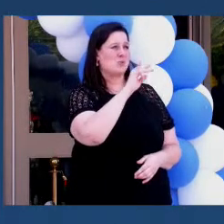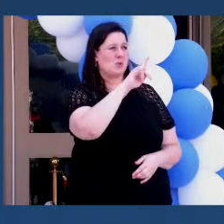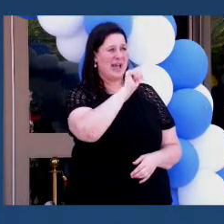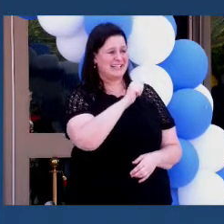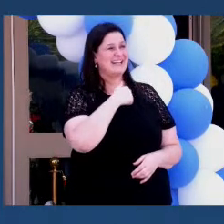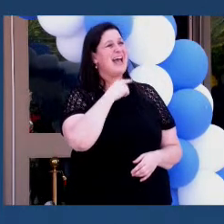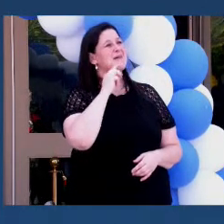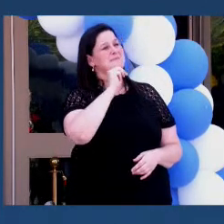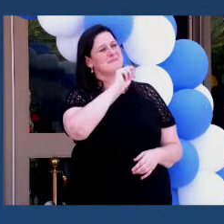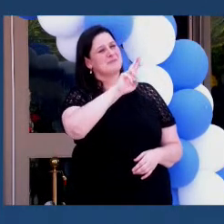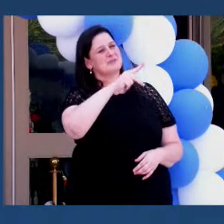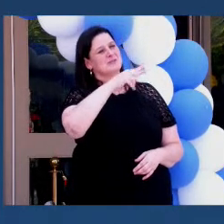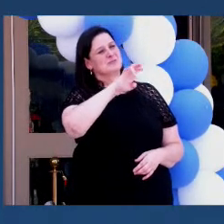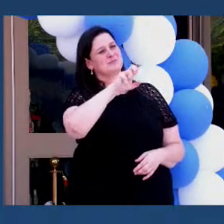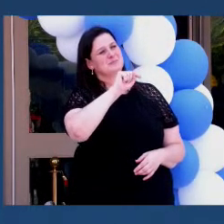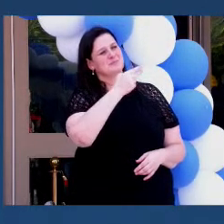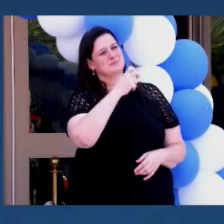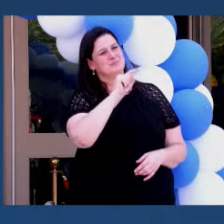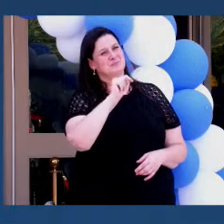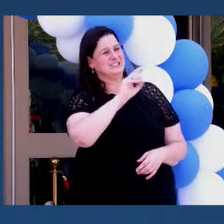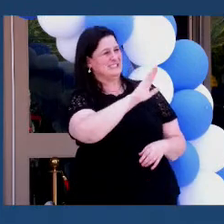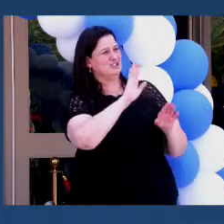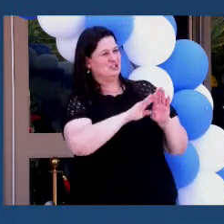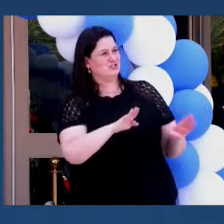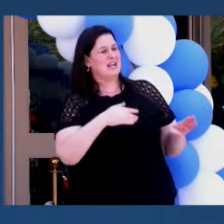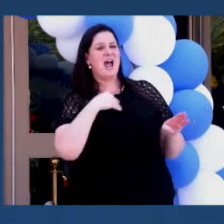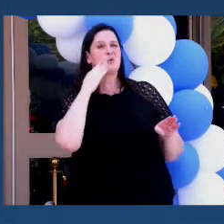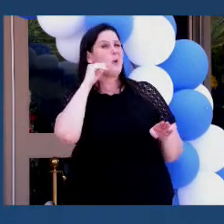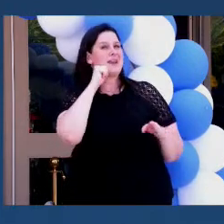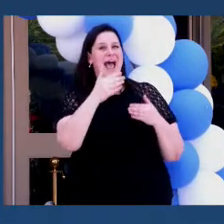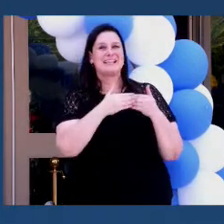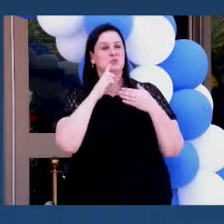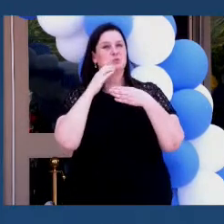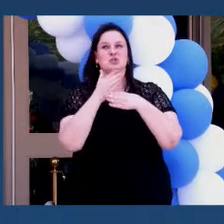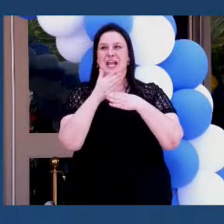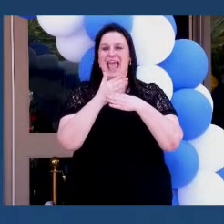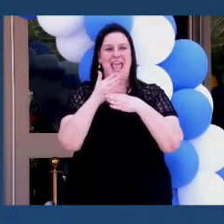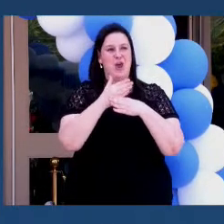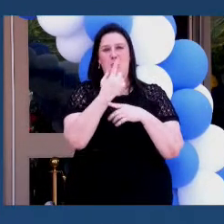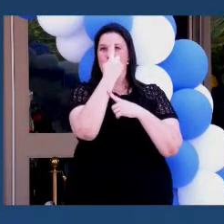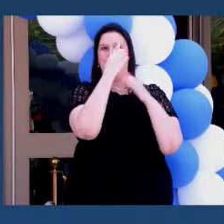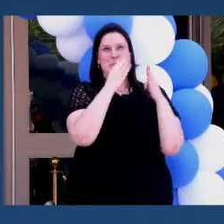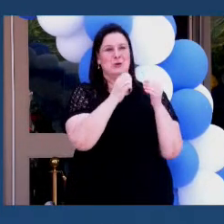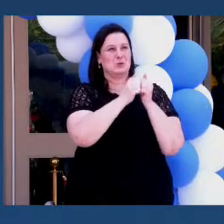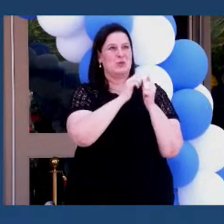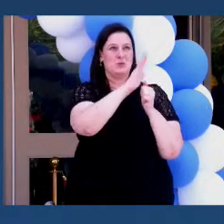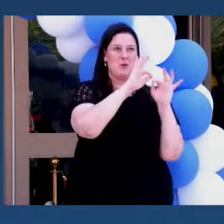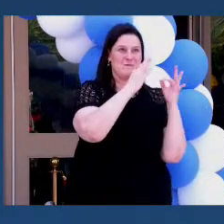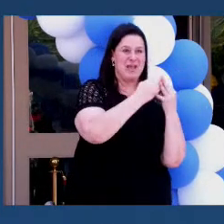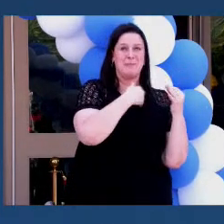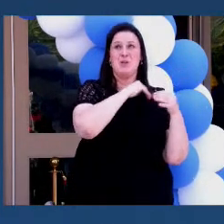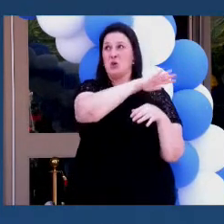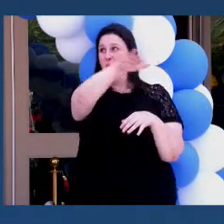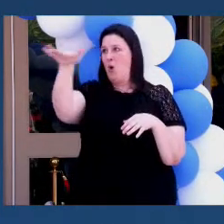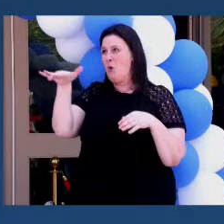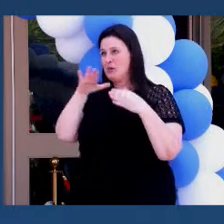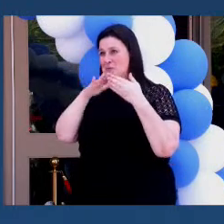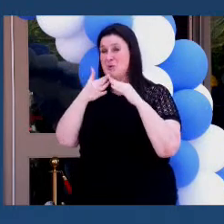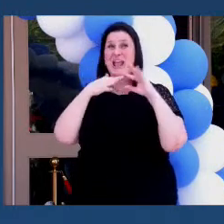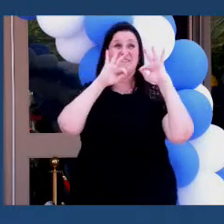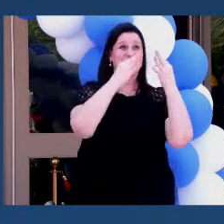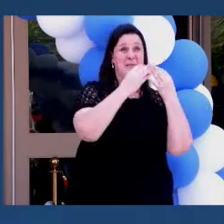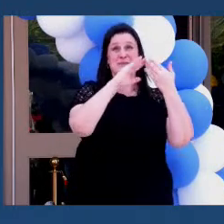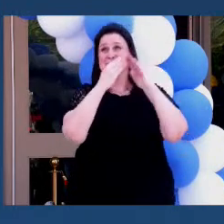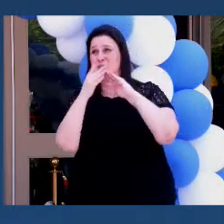Pritchett's children. I know it was not easy sharing him with a community and with families and with a city who needed